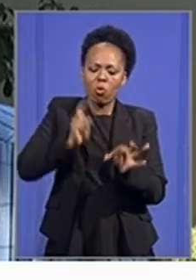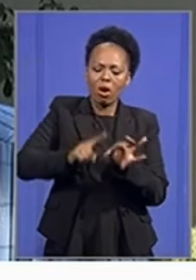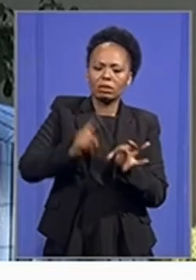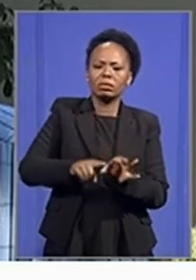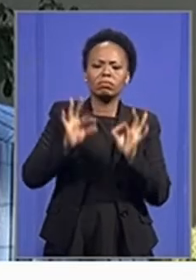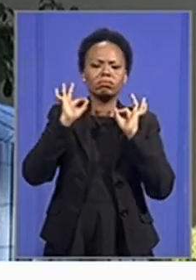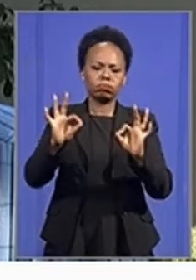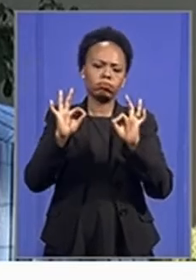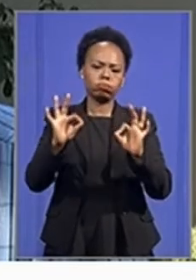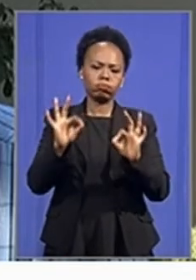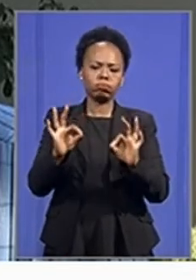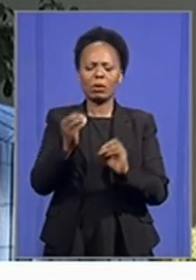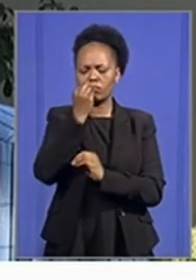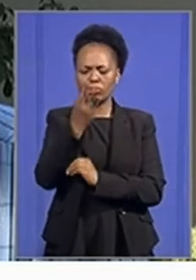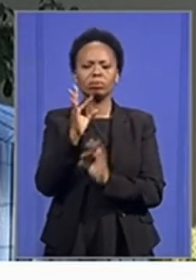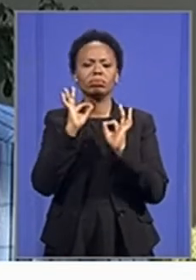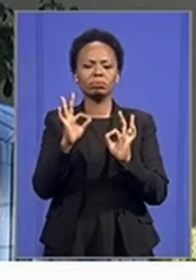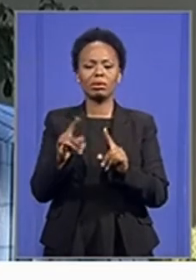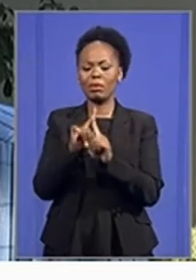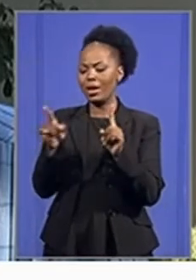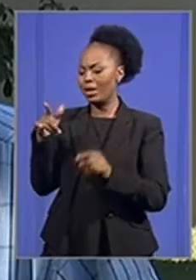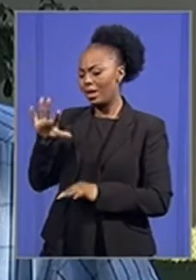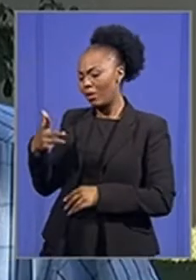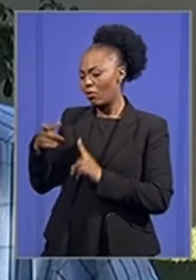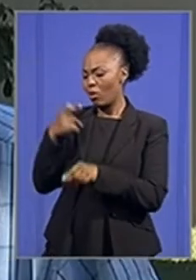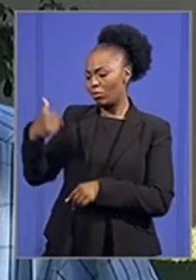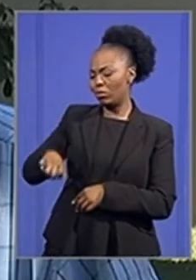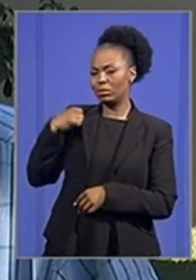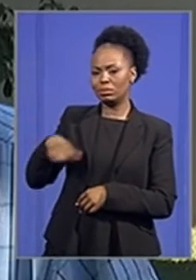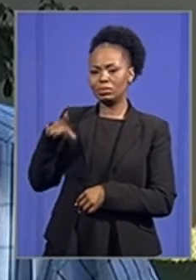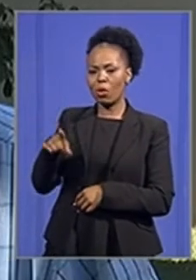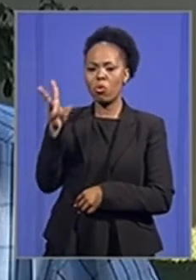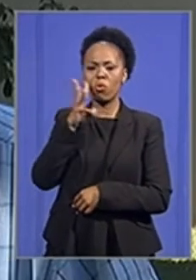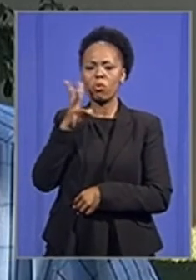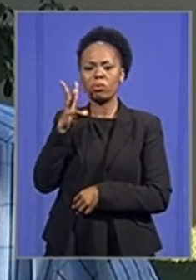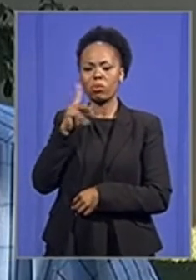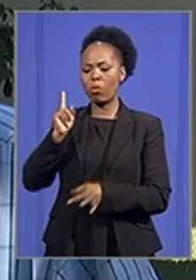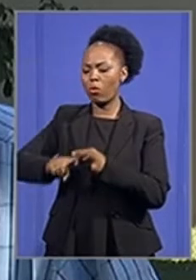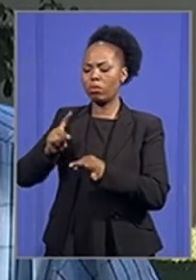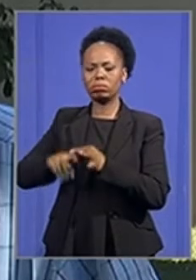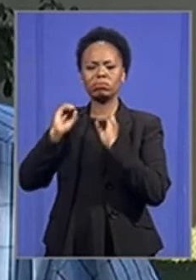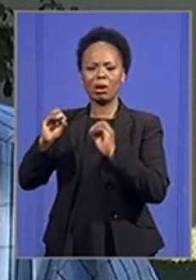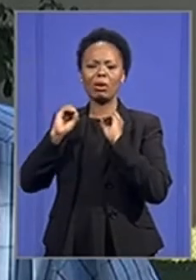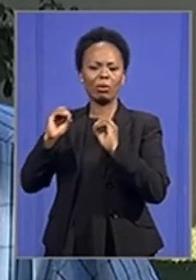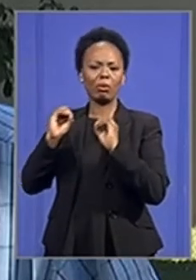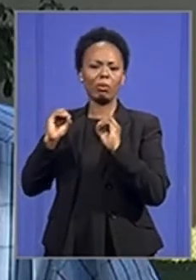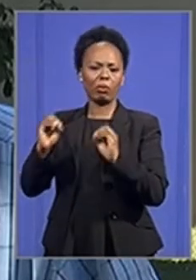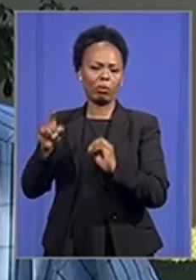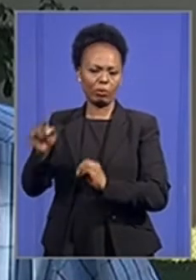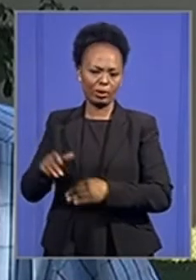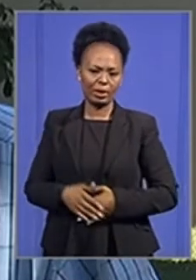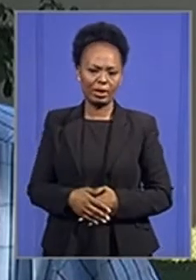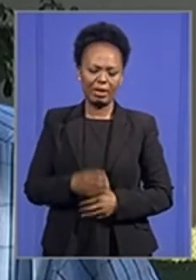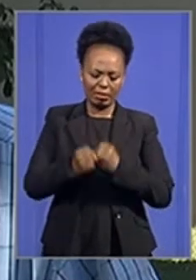absolutely fantastic, and we were trying to get a blue drop status by the end of the year. I don't think